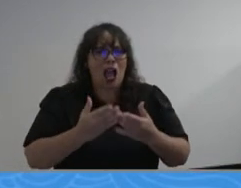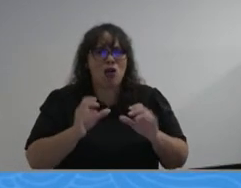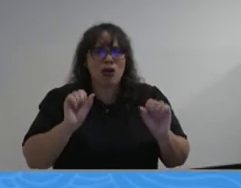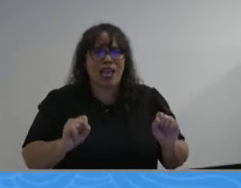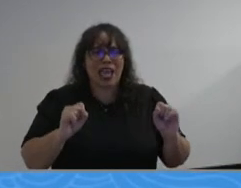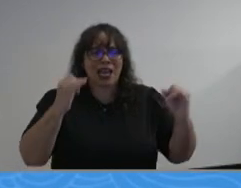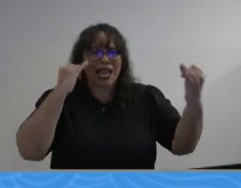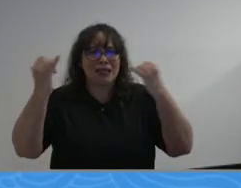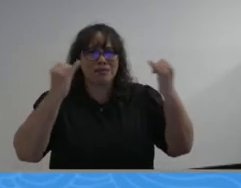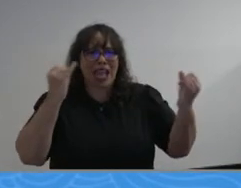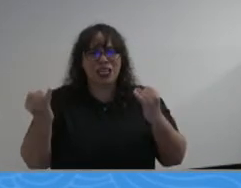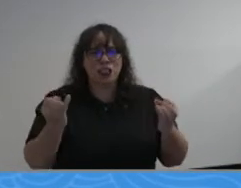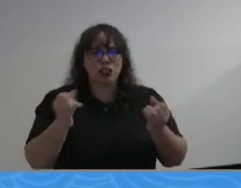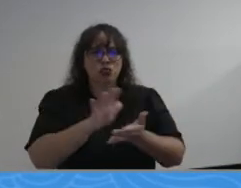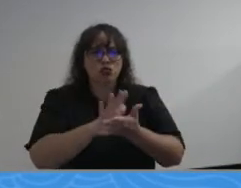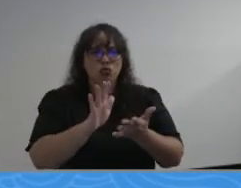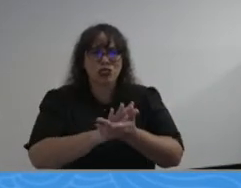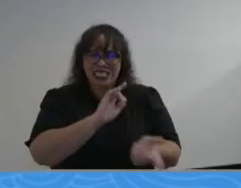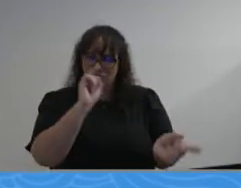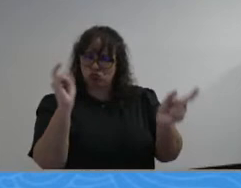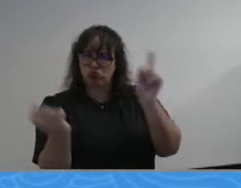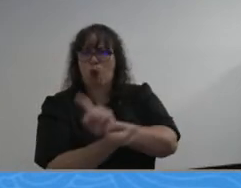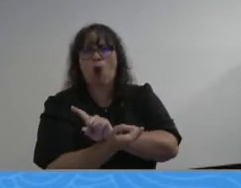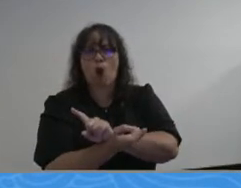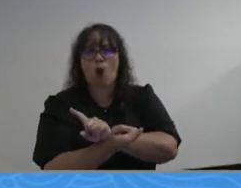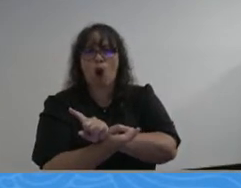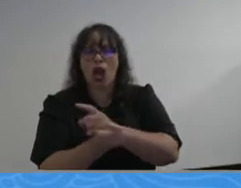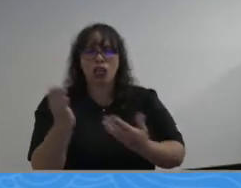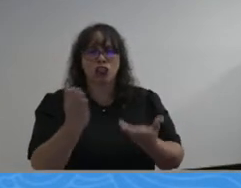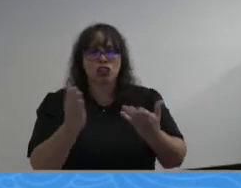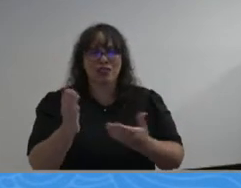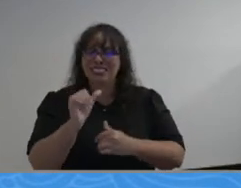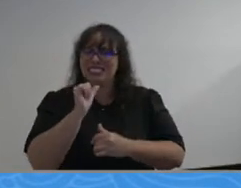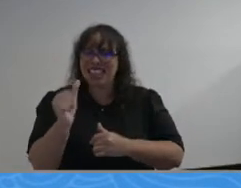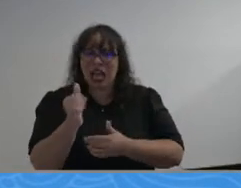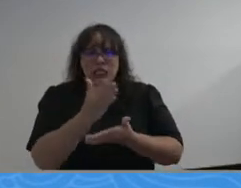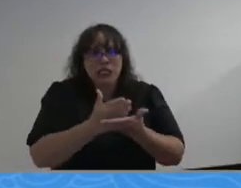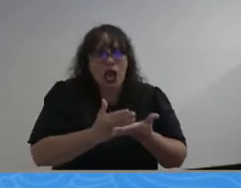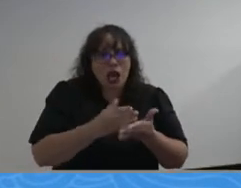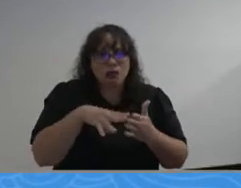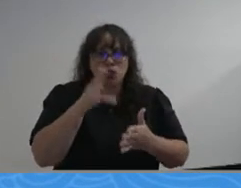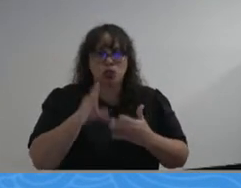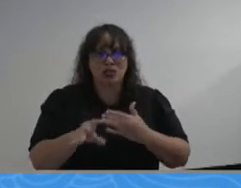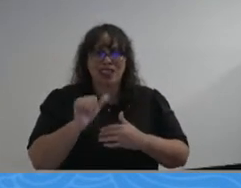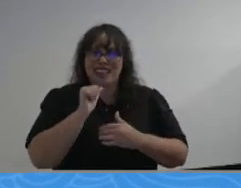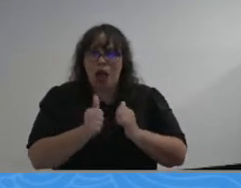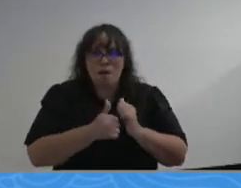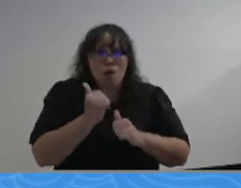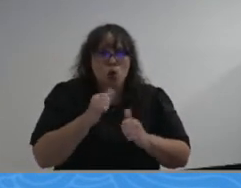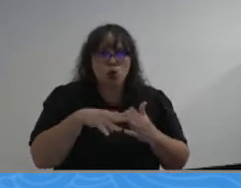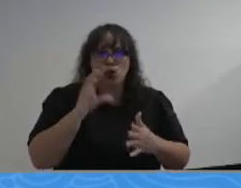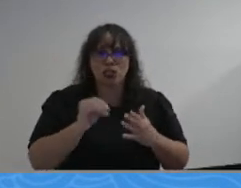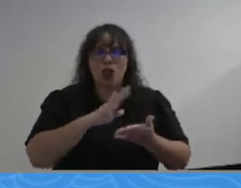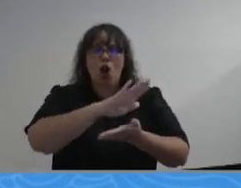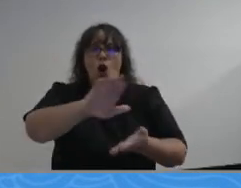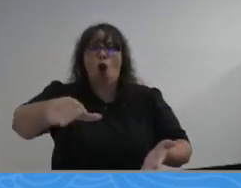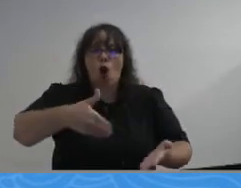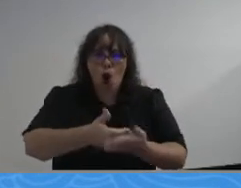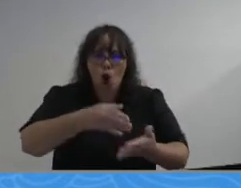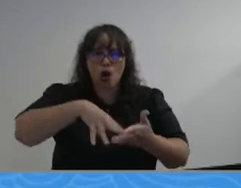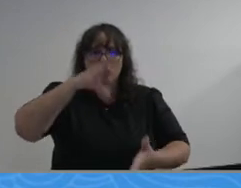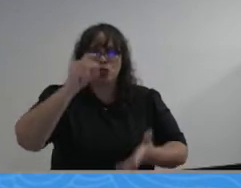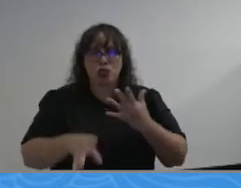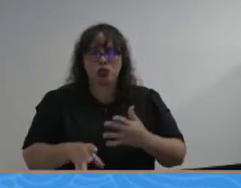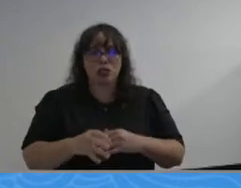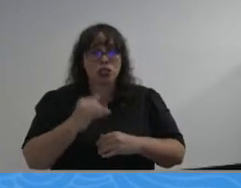going to be radically different, that serves, again, not some students, not most students, but all students. So if we're going to do that within the context of the